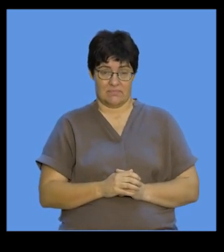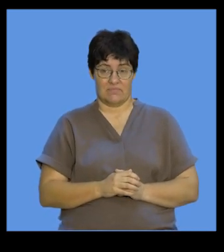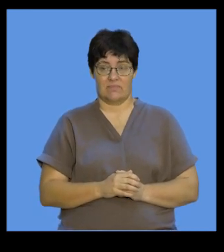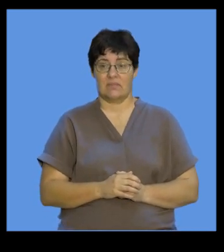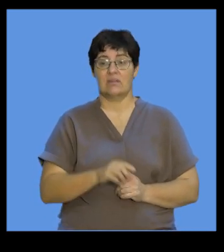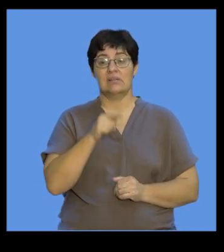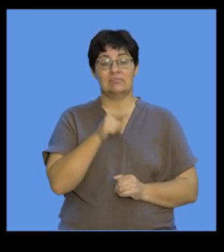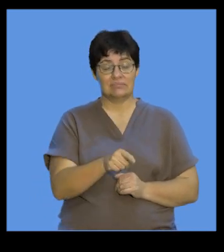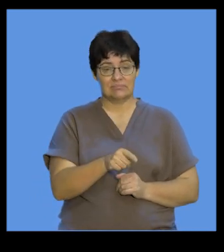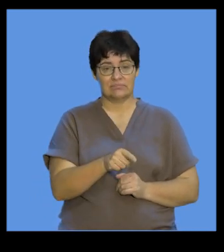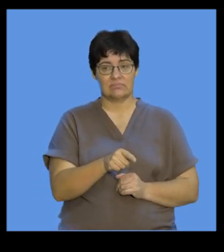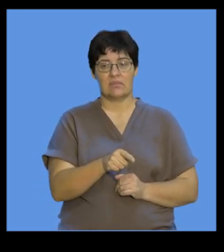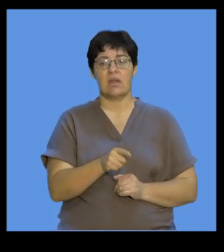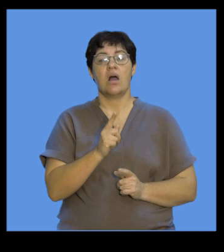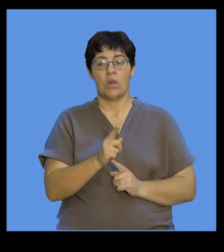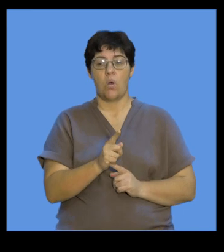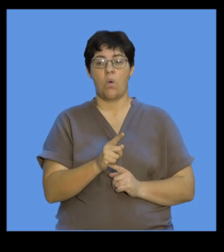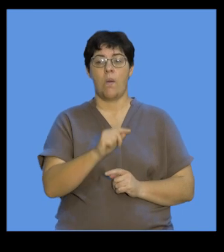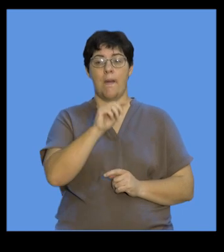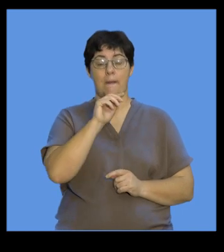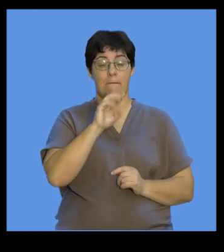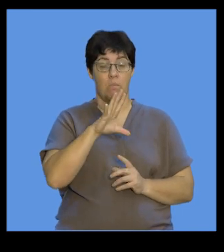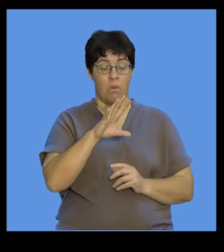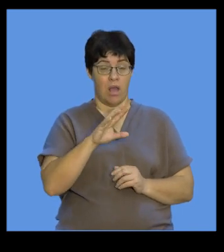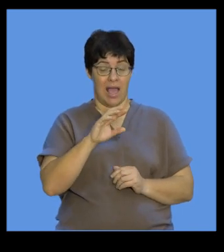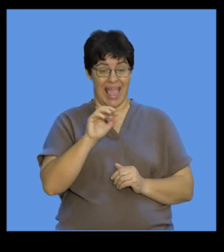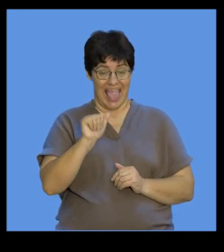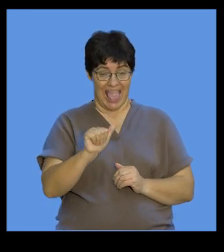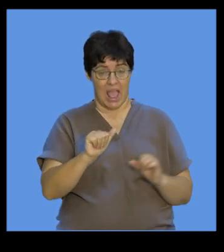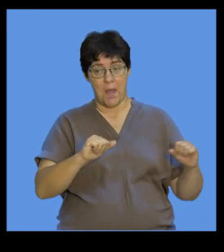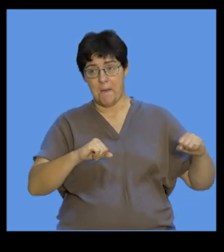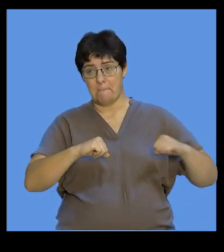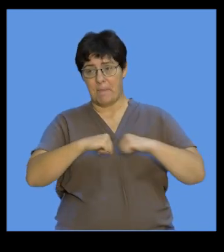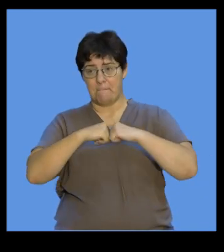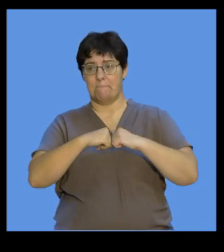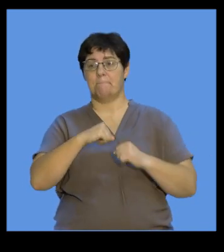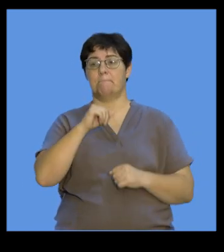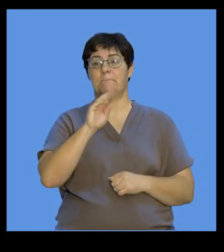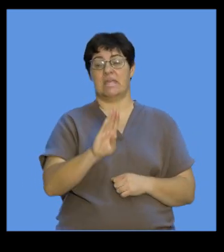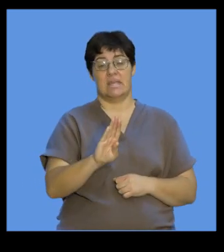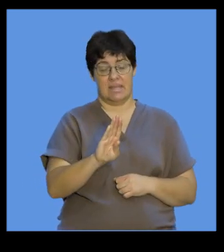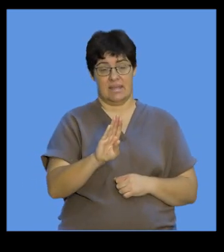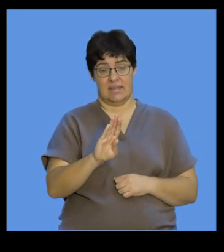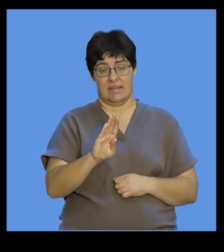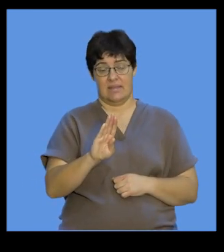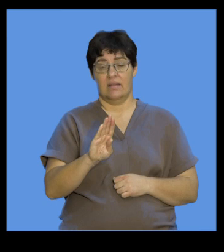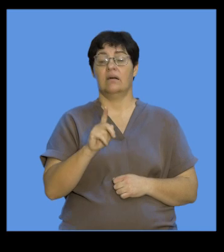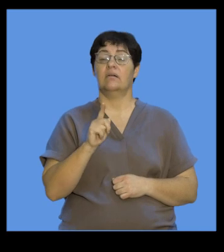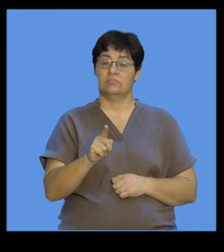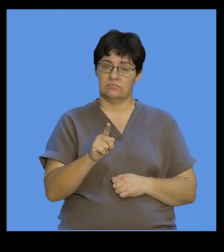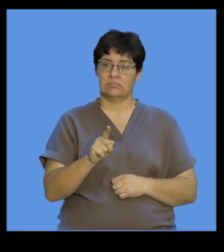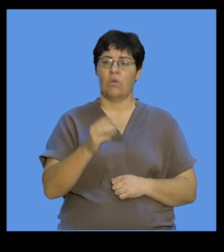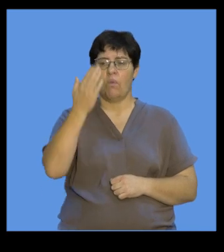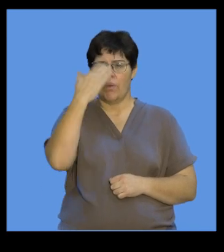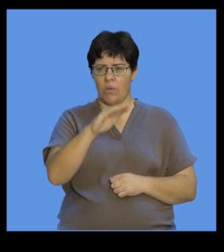Ball A strikes ball B. So now we've got a second object, and that one has a mass of 200. So we know that that's